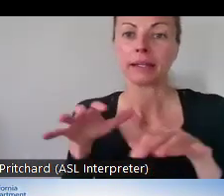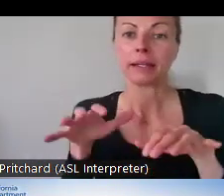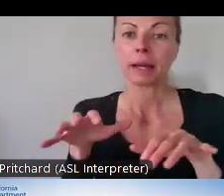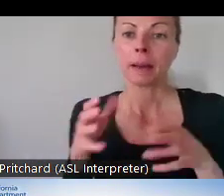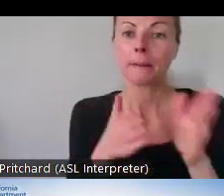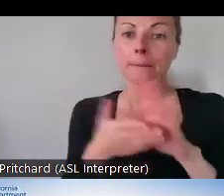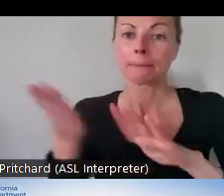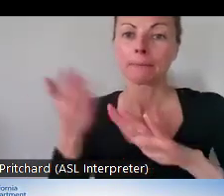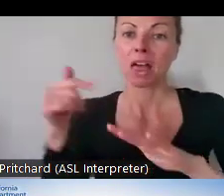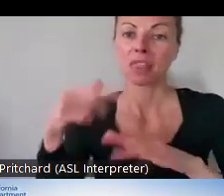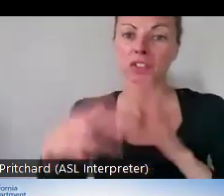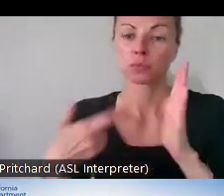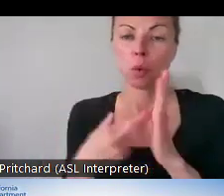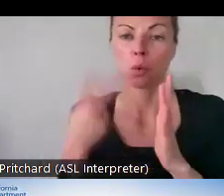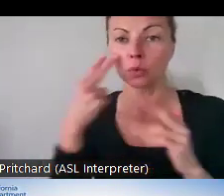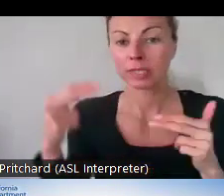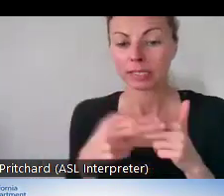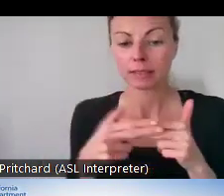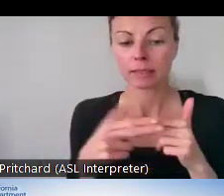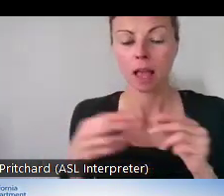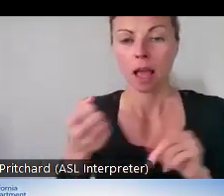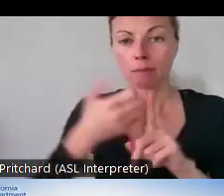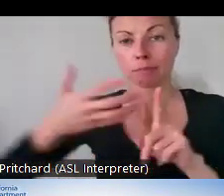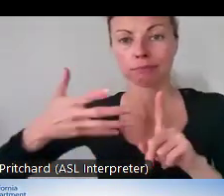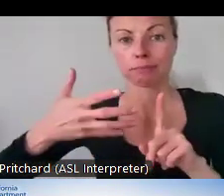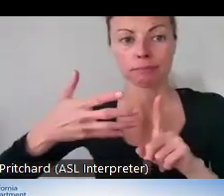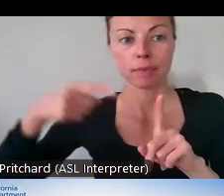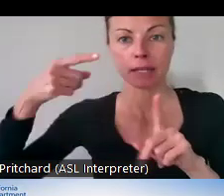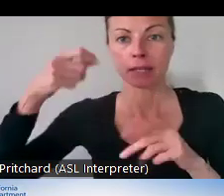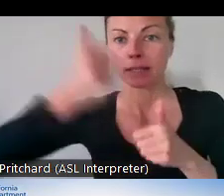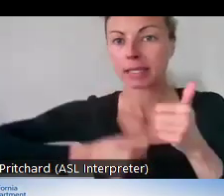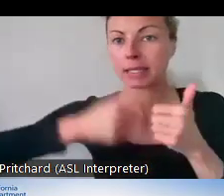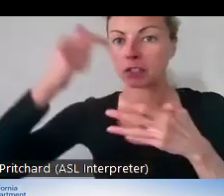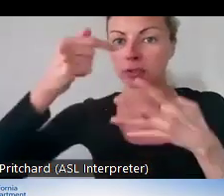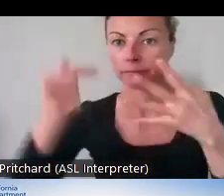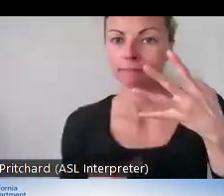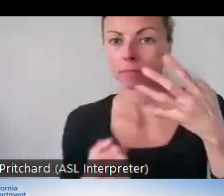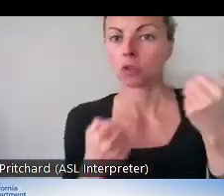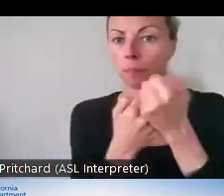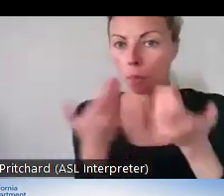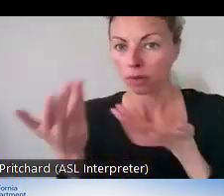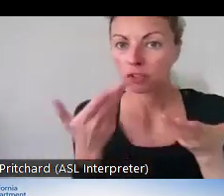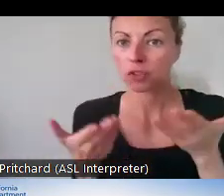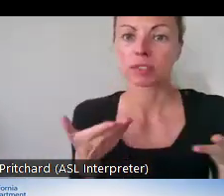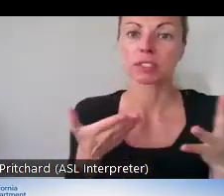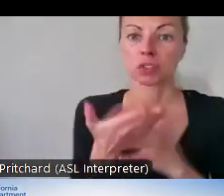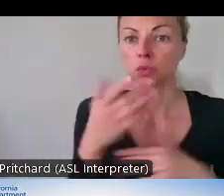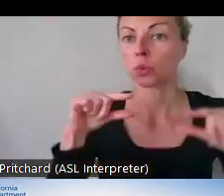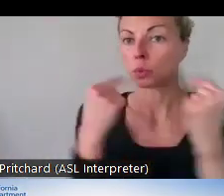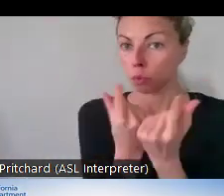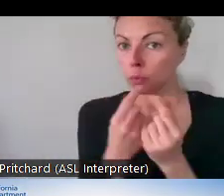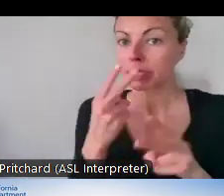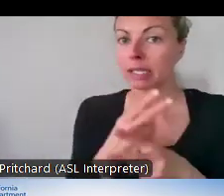on the slide, you see a little more detail in each of these areas in terms of the supportive services through groups of